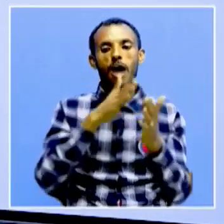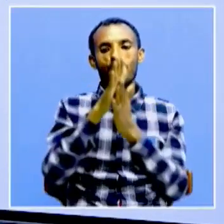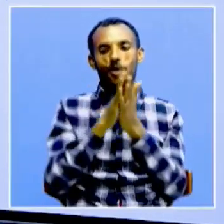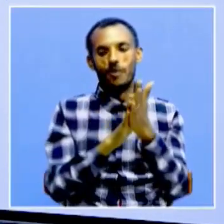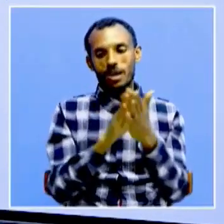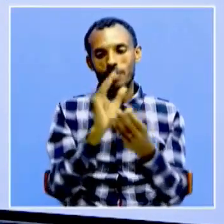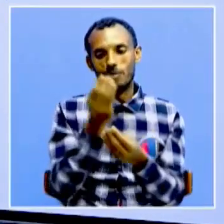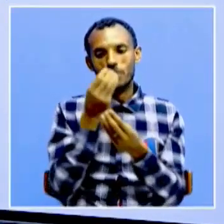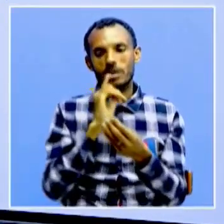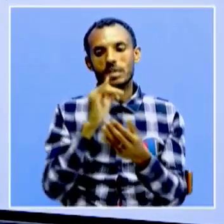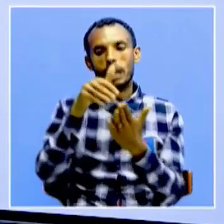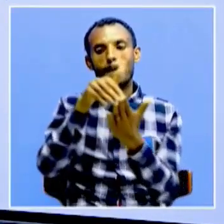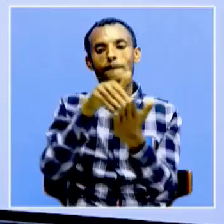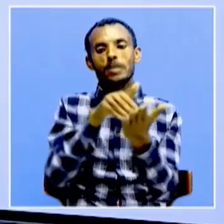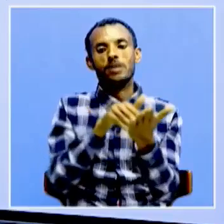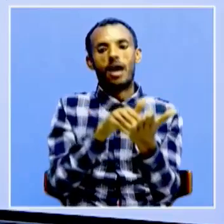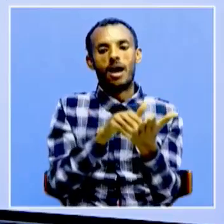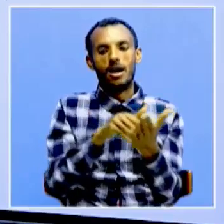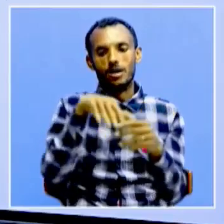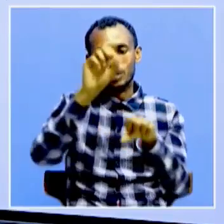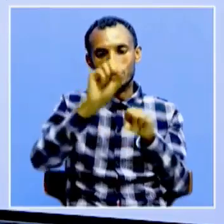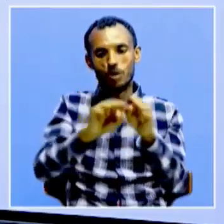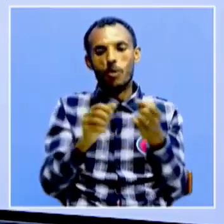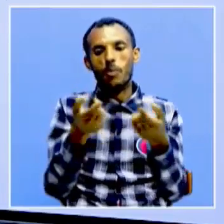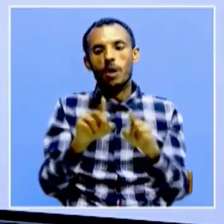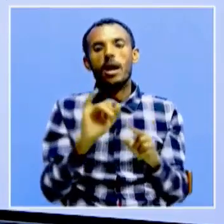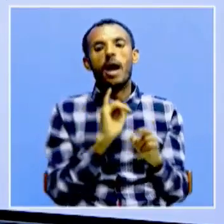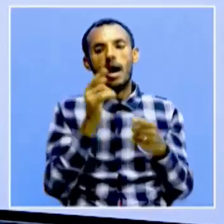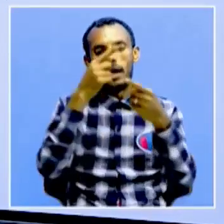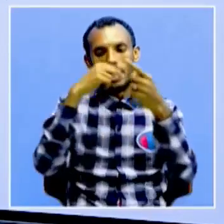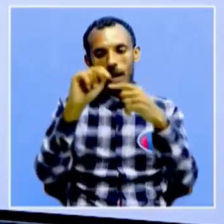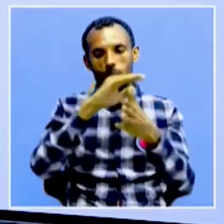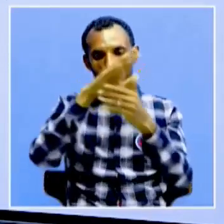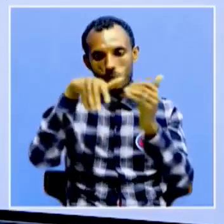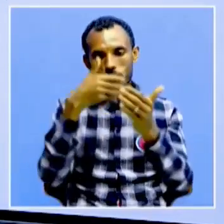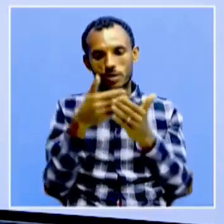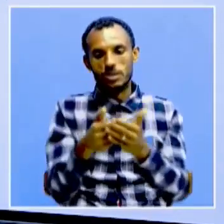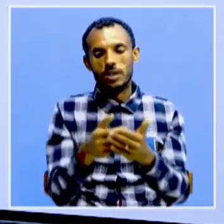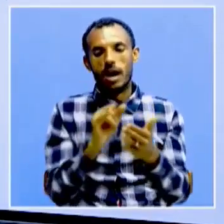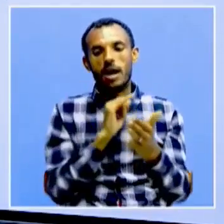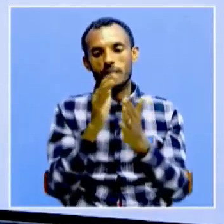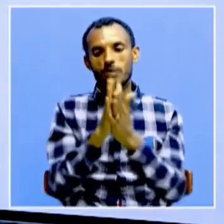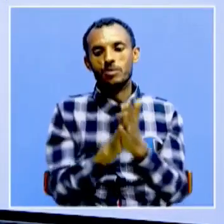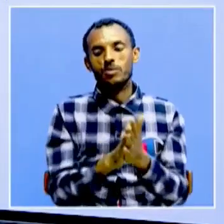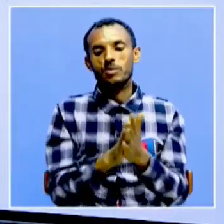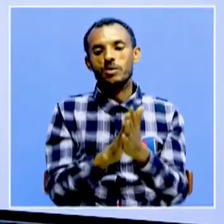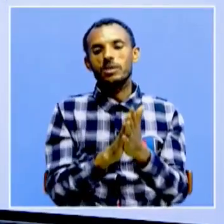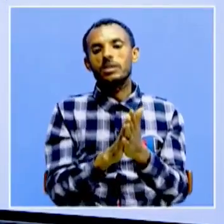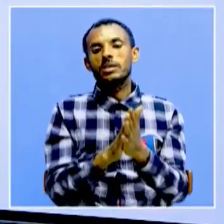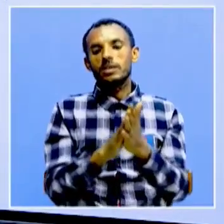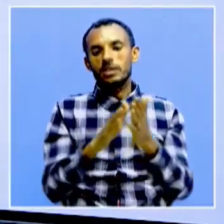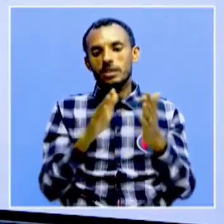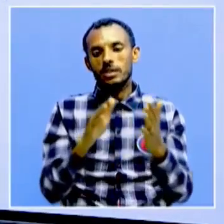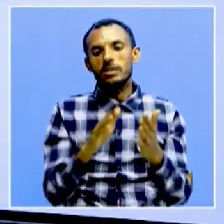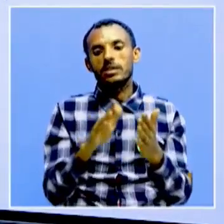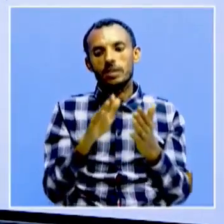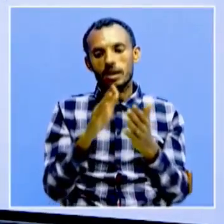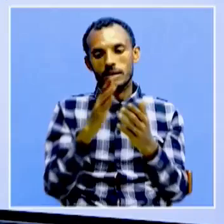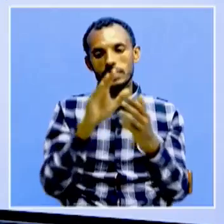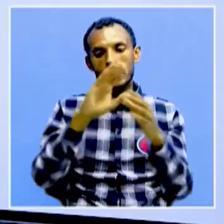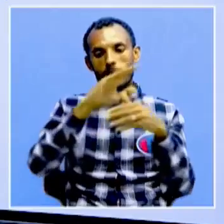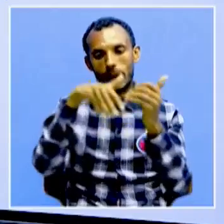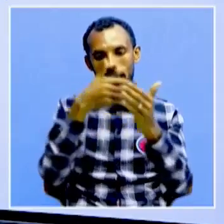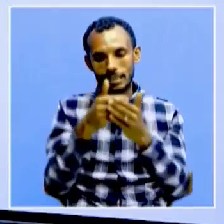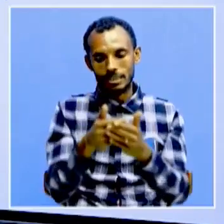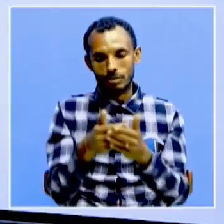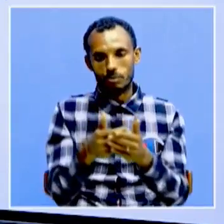food is pizza. So when I come to conclusion, I need to strengthen. I need to